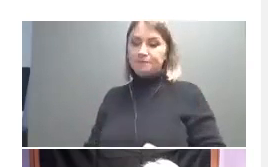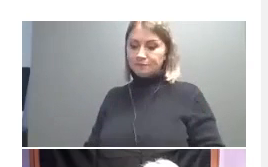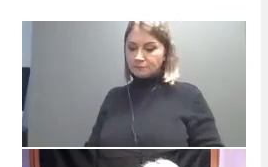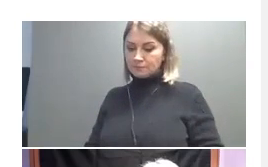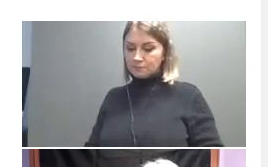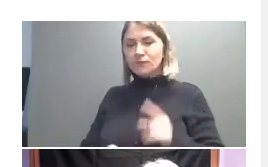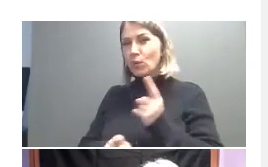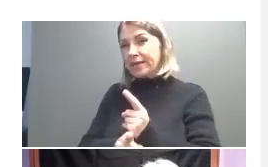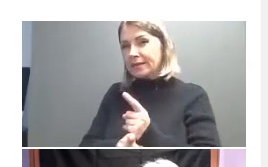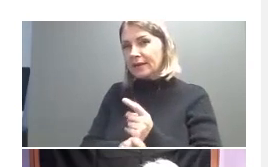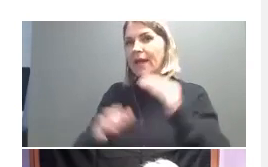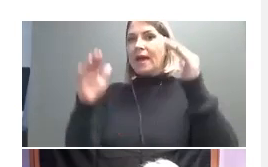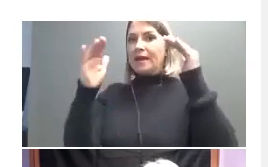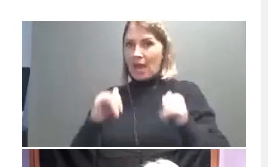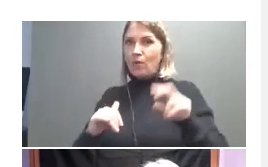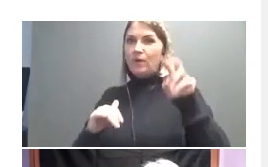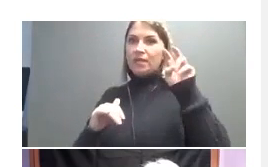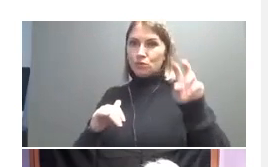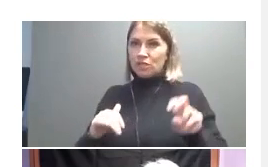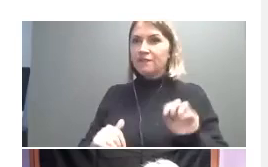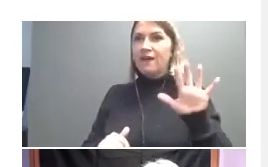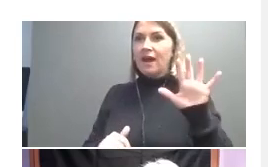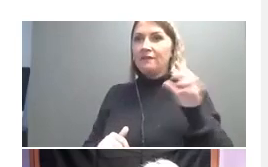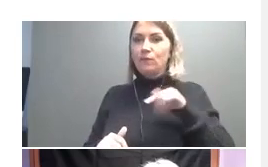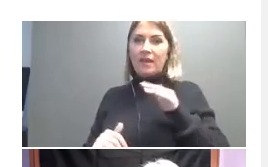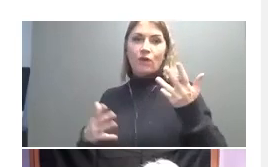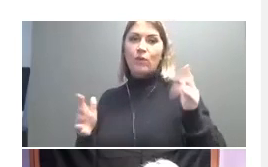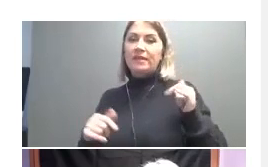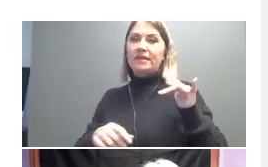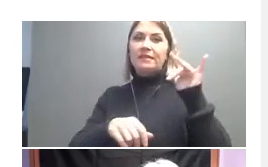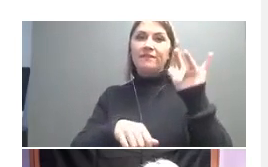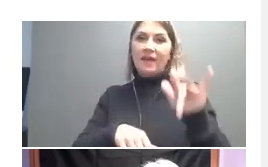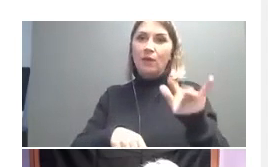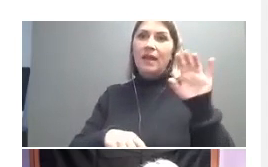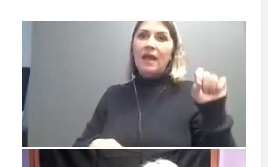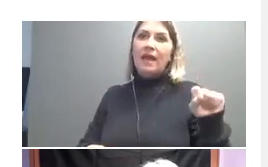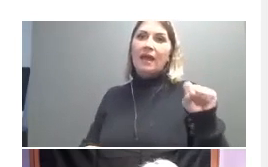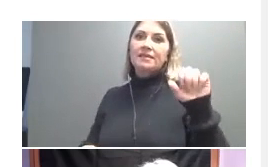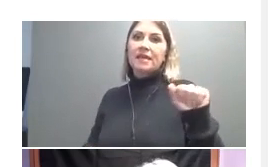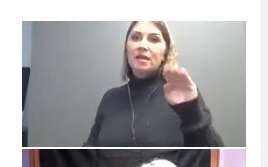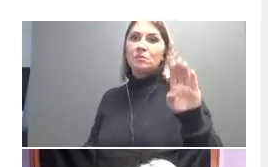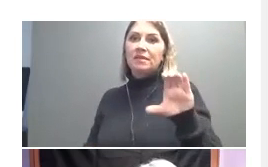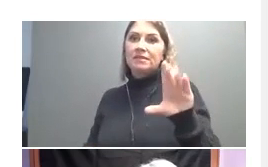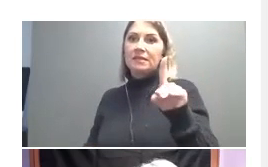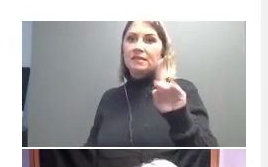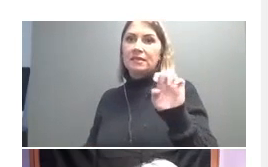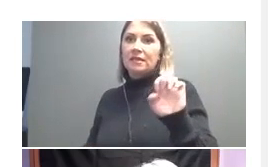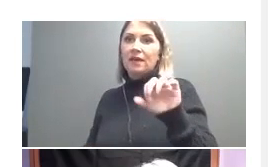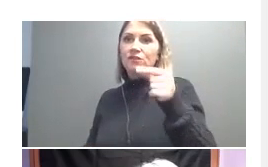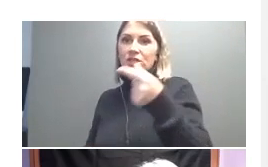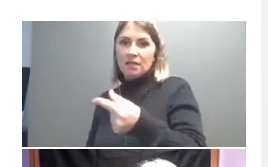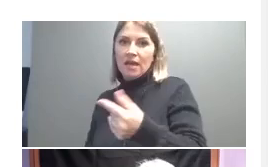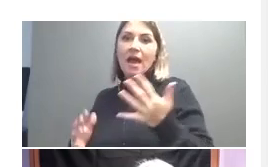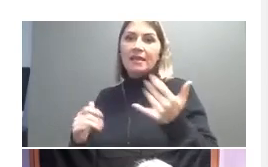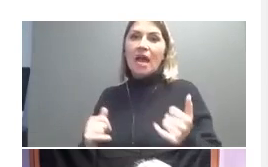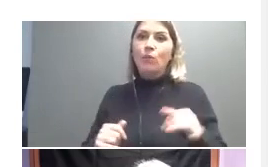Right? Now we move on to iteration 5. We have already discovered S, A, B, C, E, F, G. But now since we have